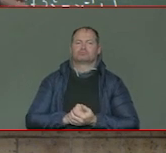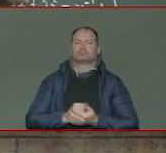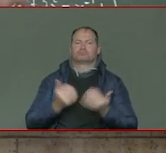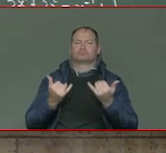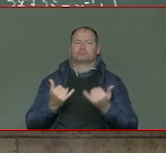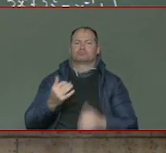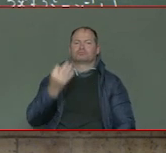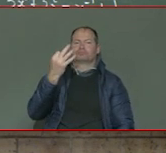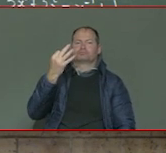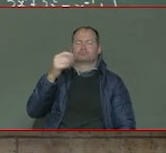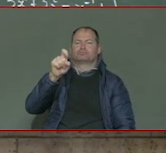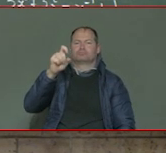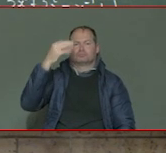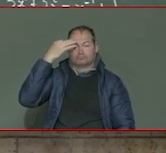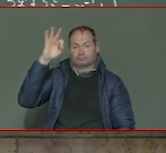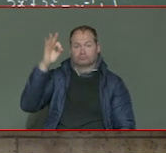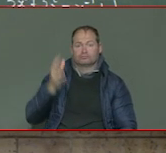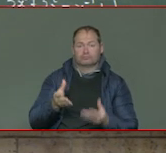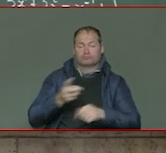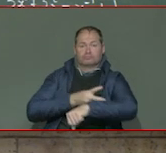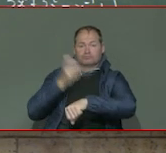of 3x cubed.